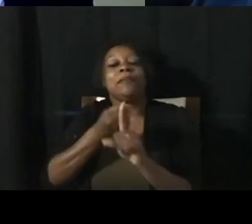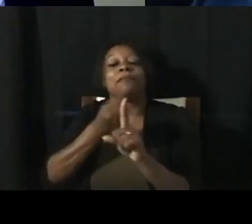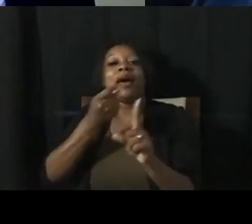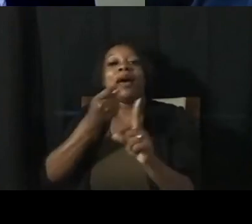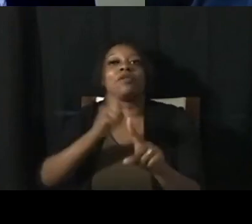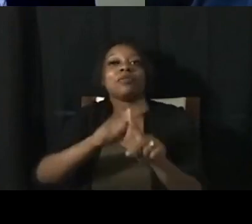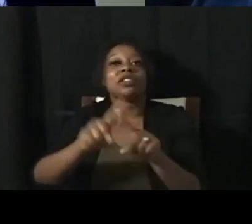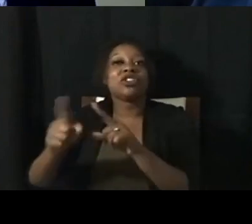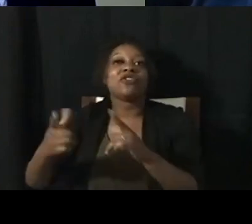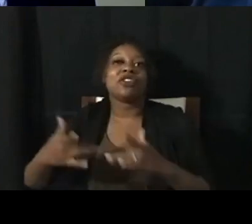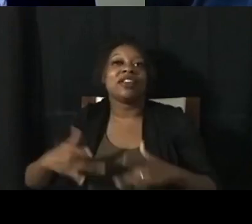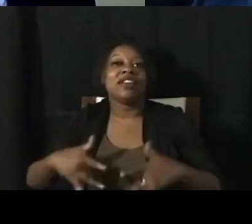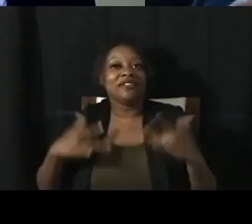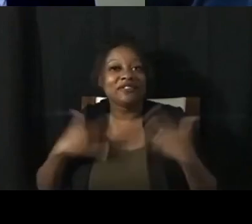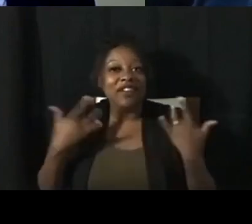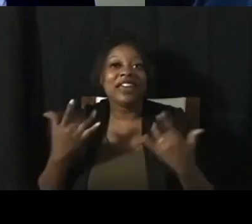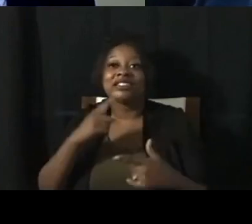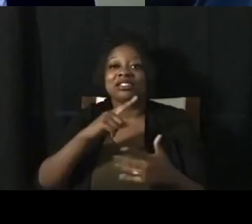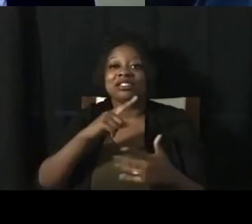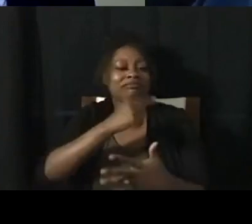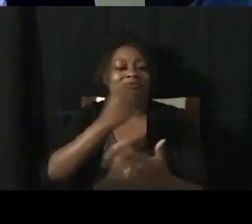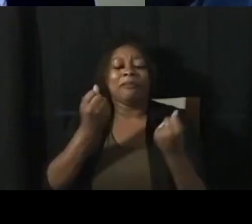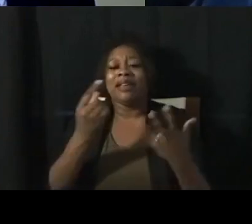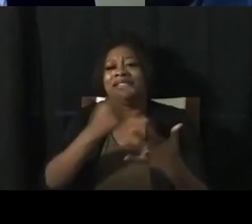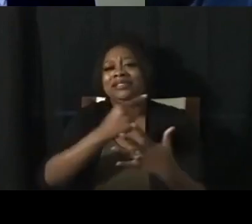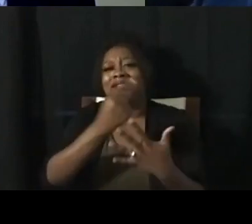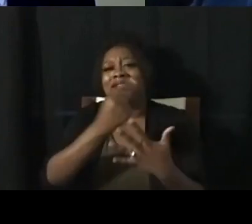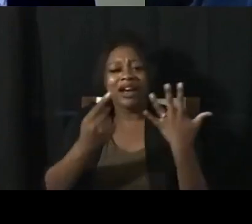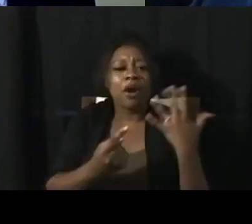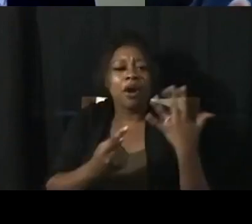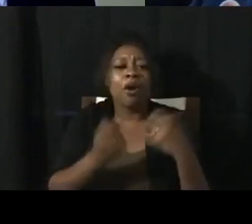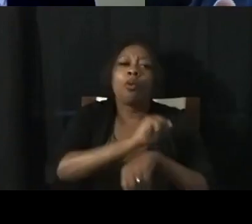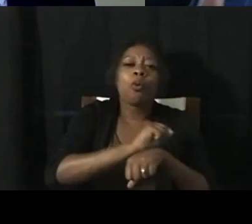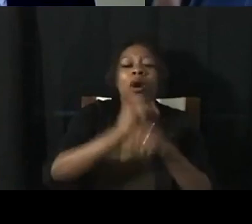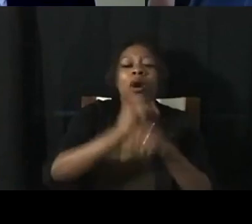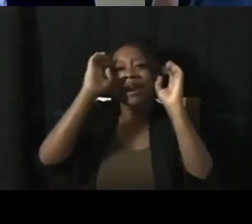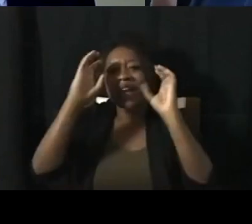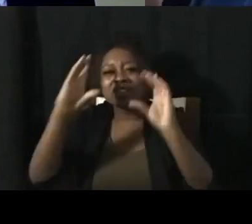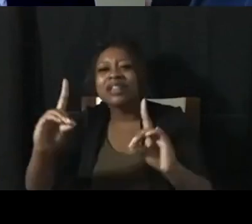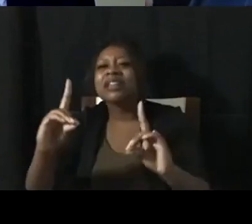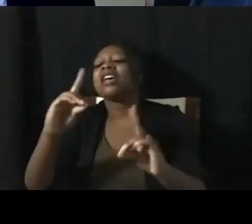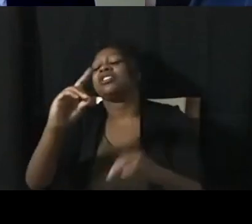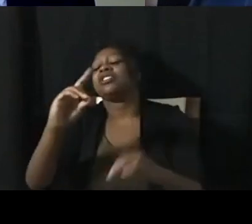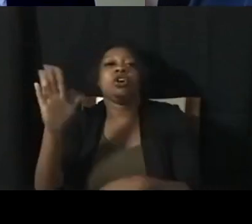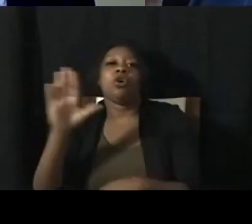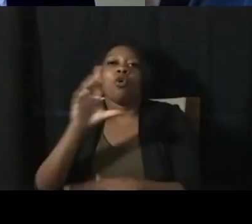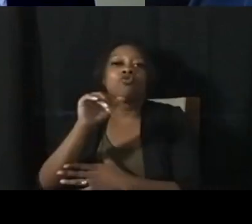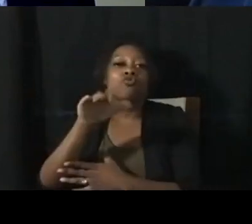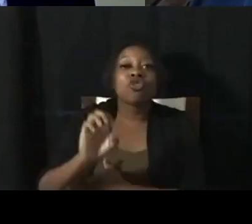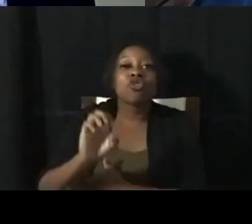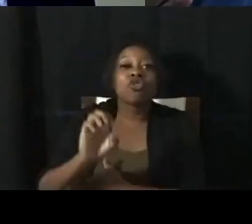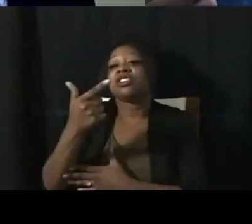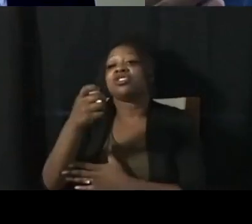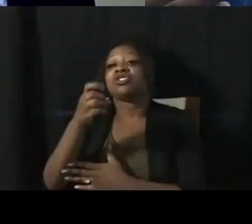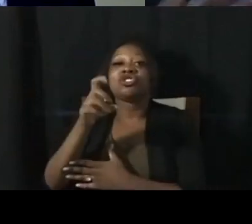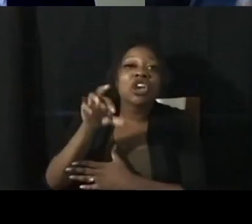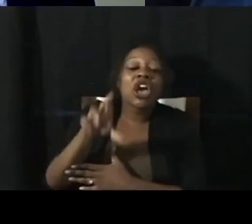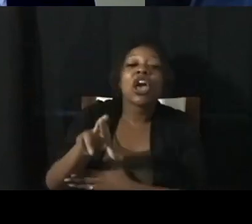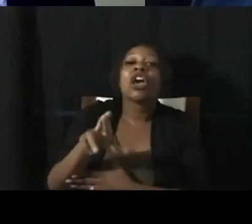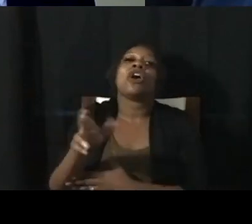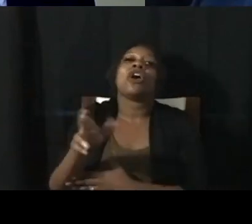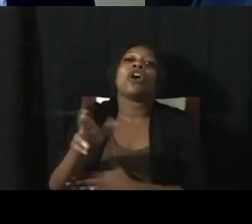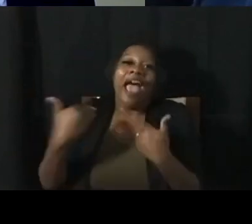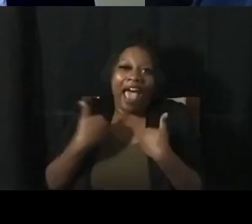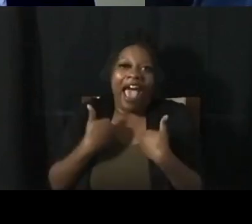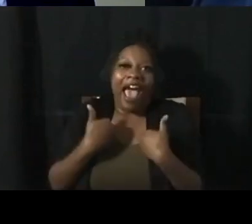education level, gender, geography, those sorts of things, all have a bearing on the outcomes and potential interventions. If we take a step back and actually look at